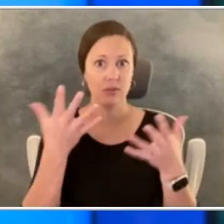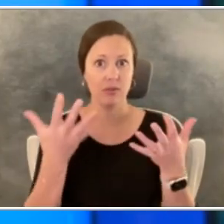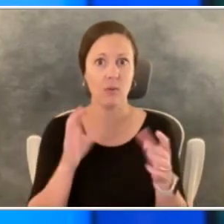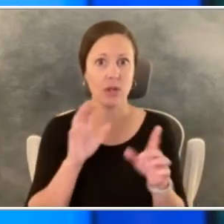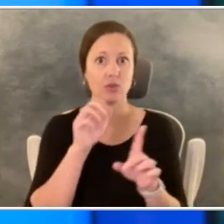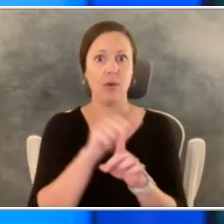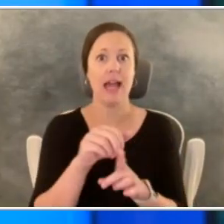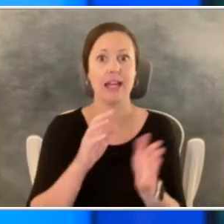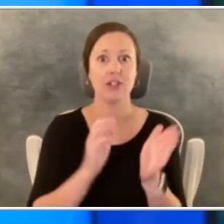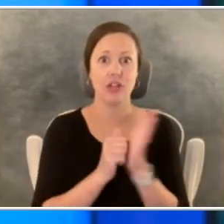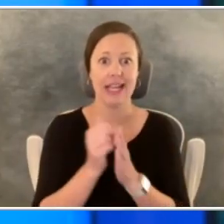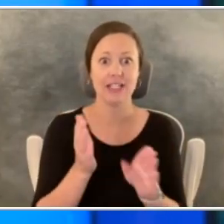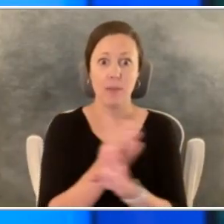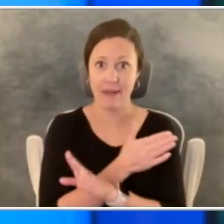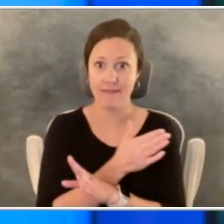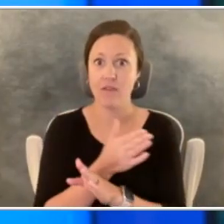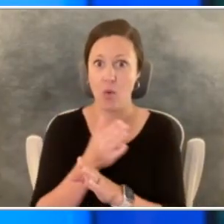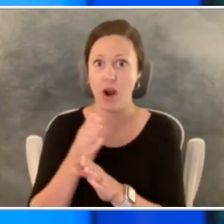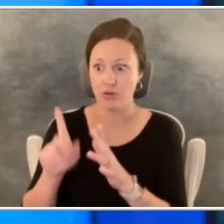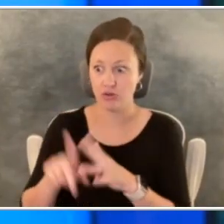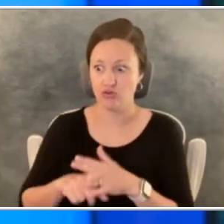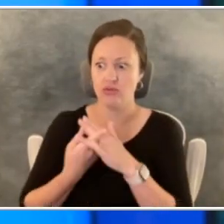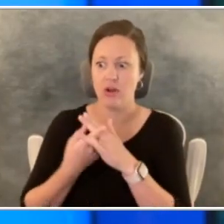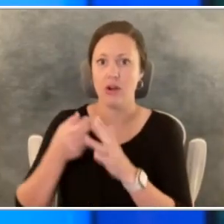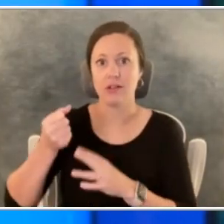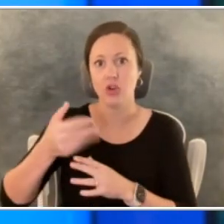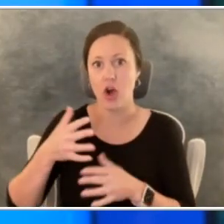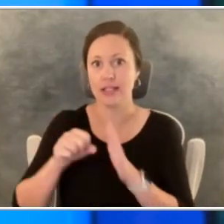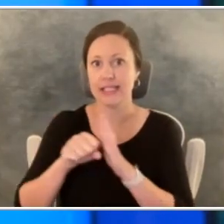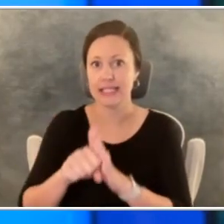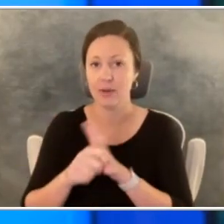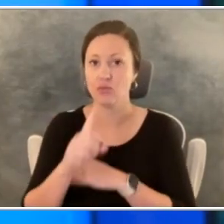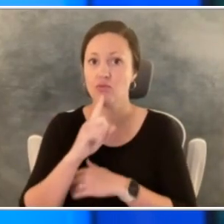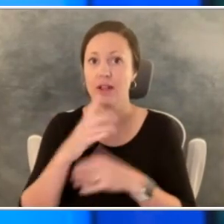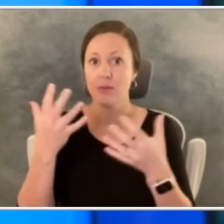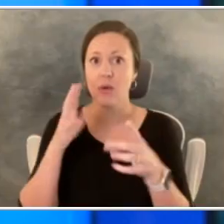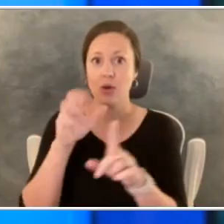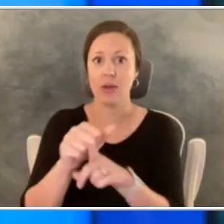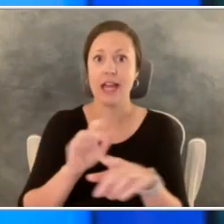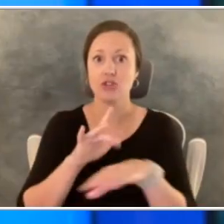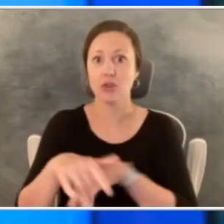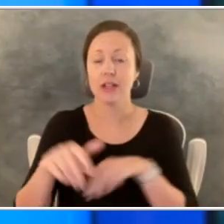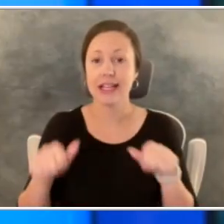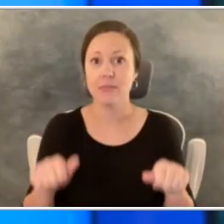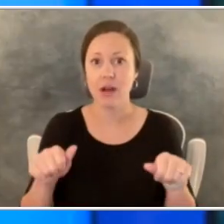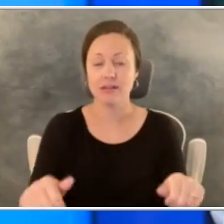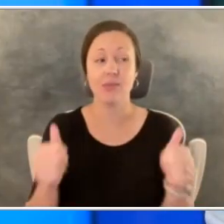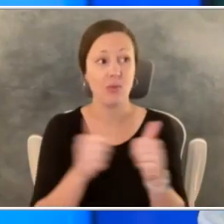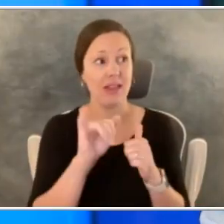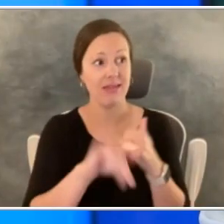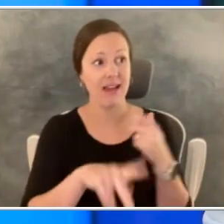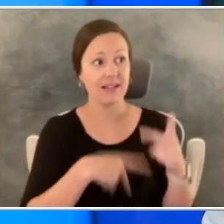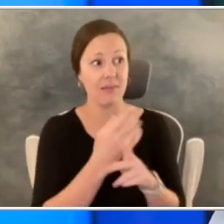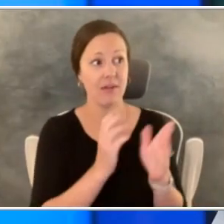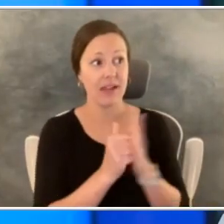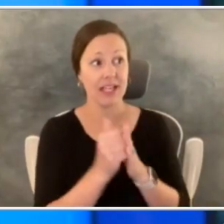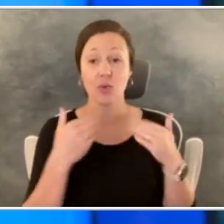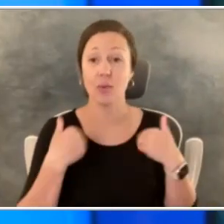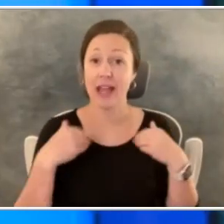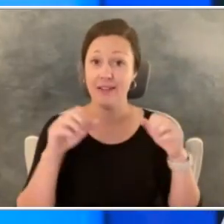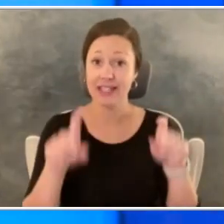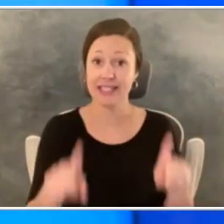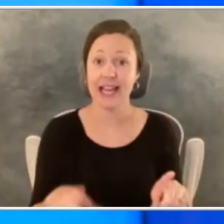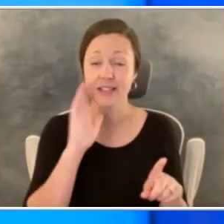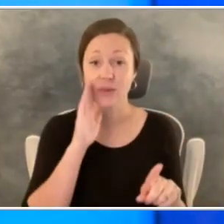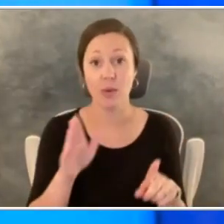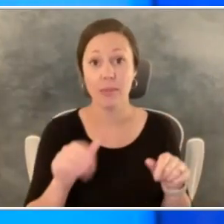causes symptoms. We want to catch it as early as possible. And prostate cancer, fortunately, we have that PSA test that's able to sort of